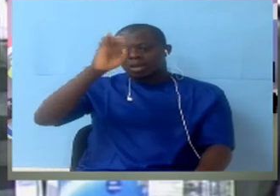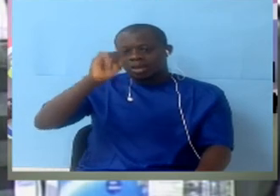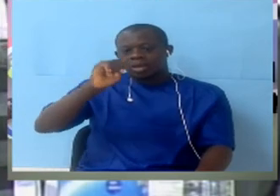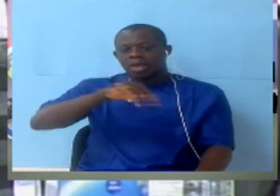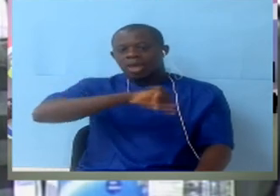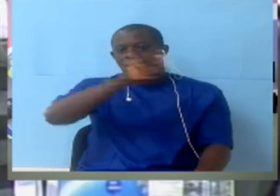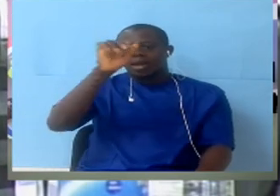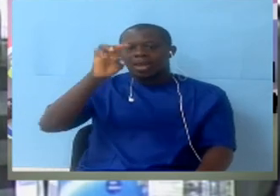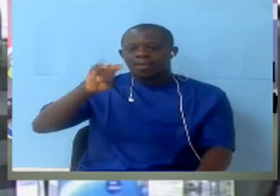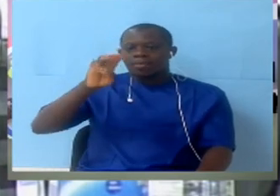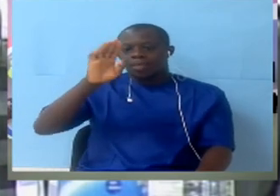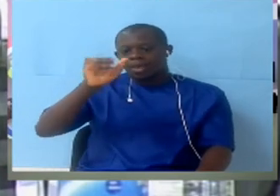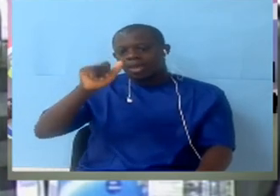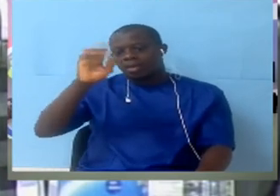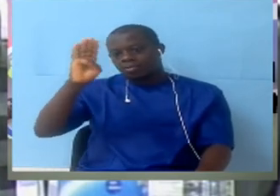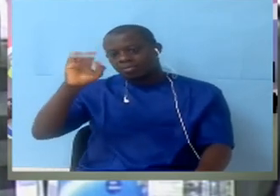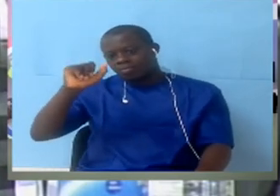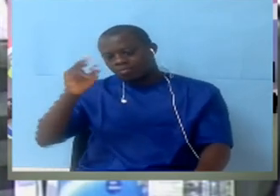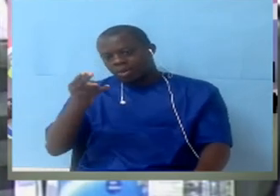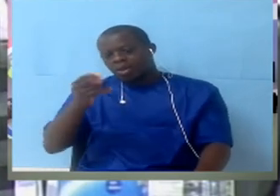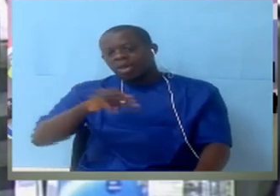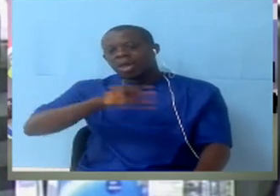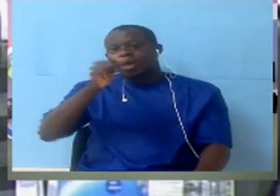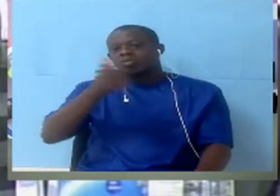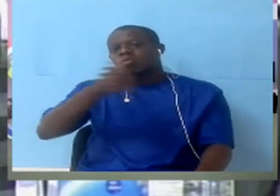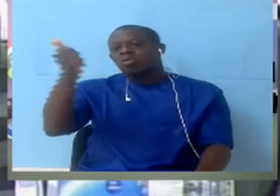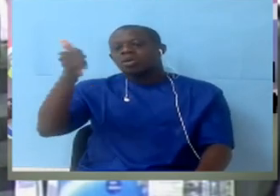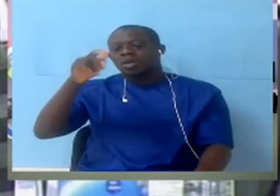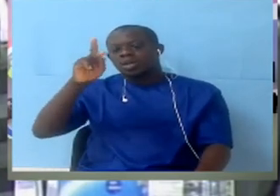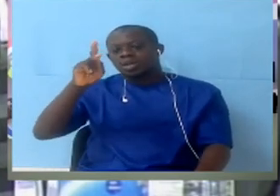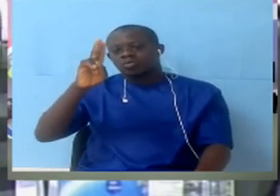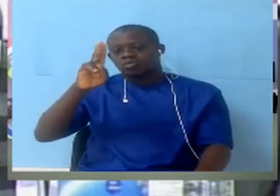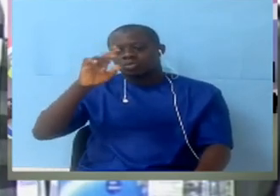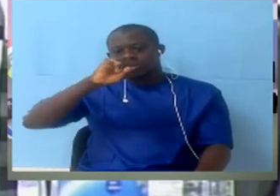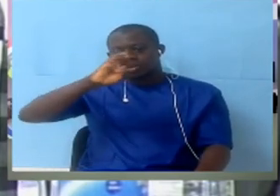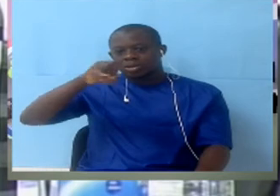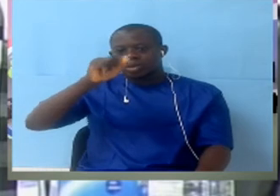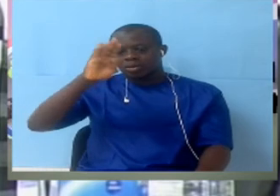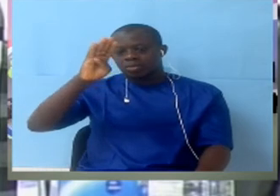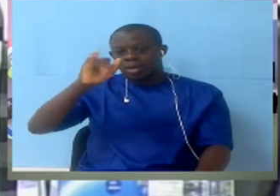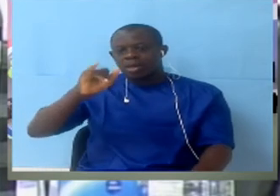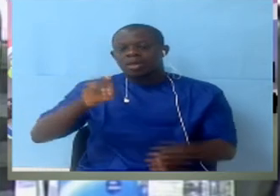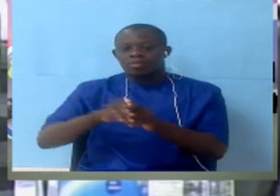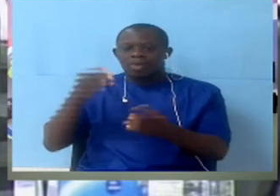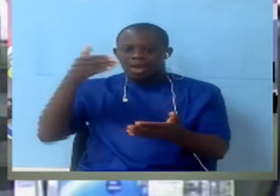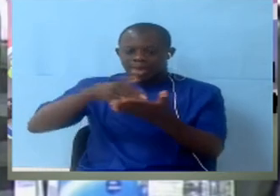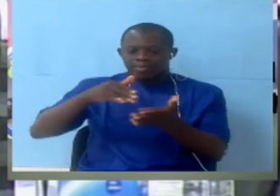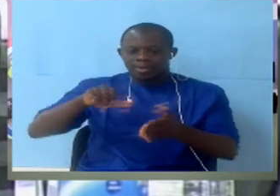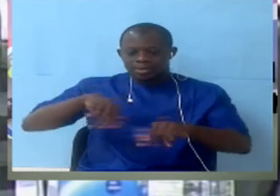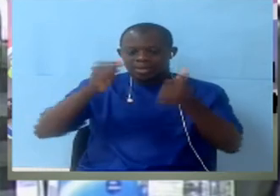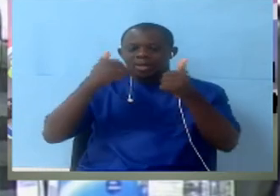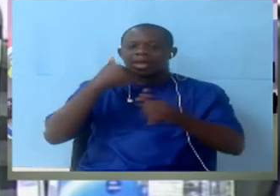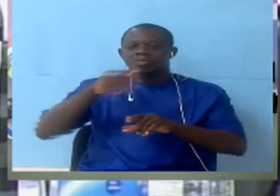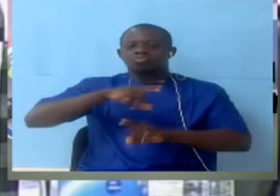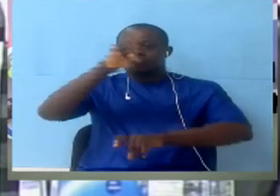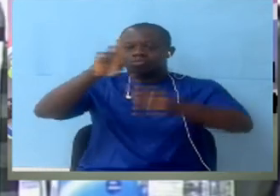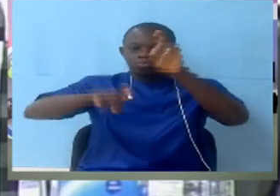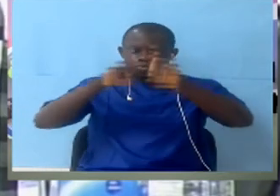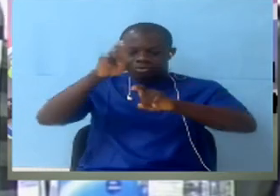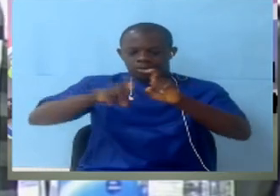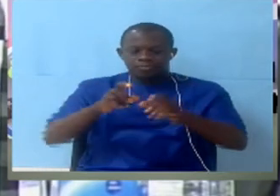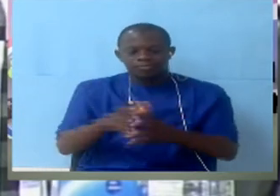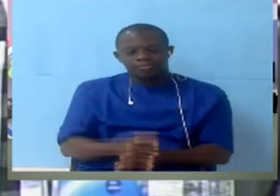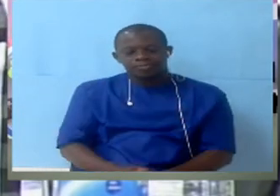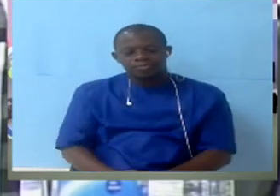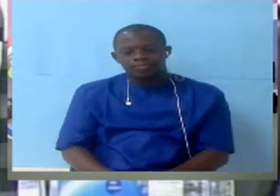sila kujabi. Navy. Navy. Sila. Ina rayu ngiyele fa. Yen question. They came there and questioned me. Yen question muna wale